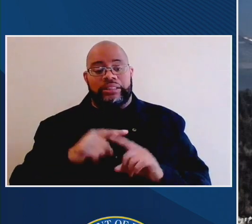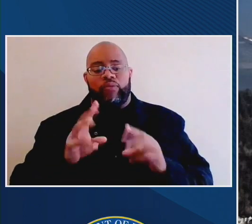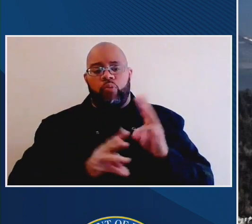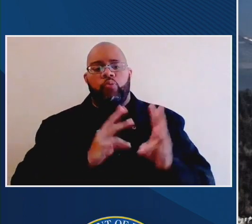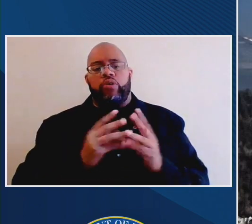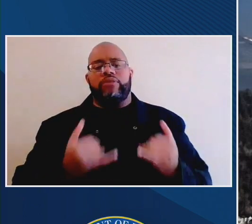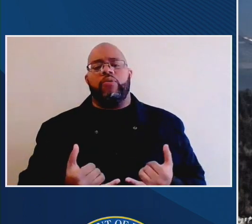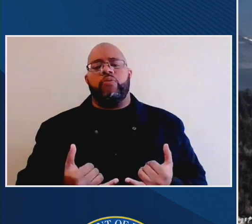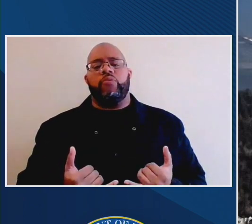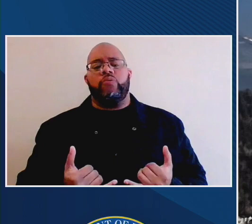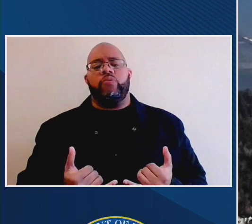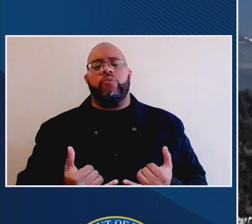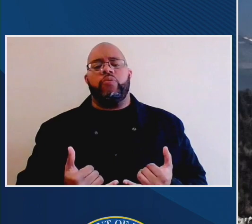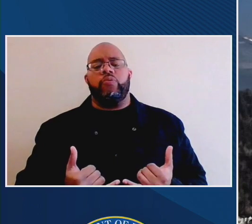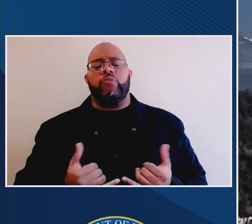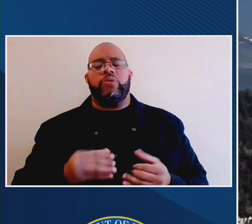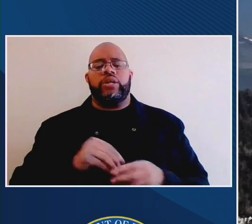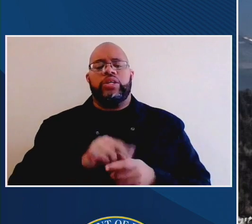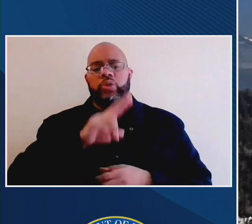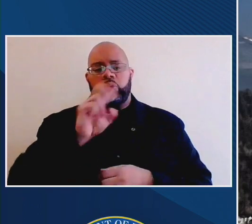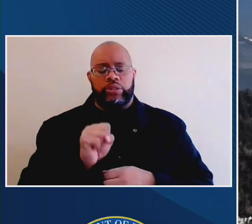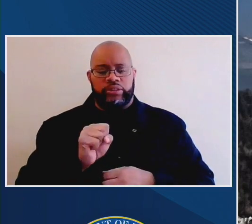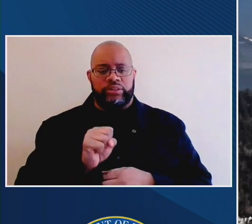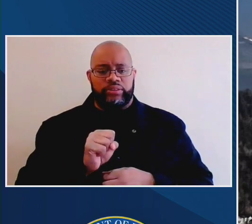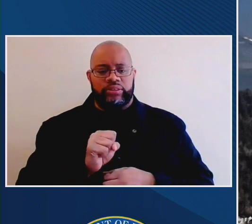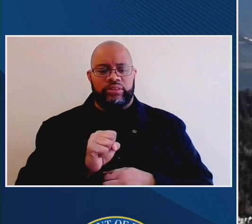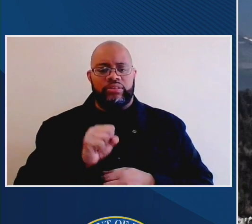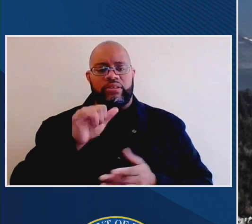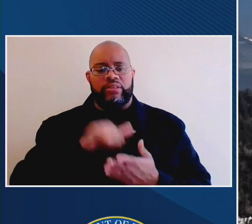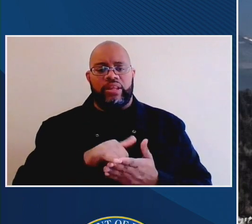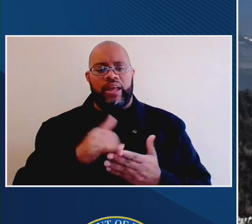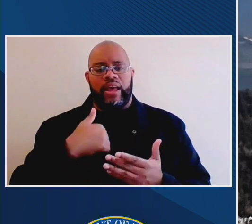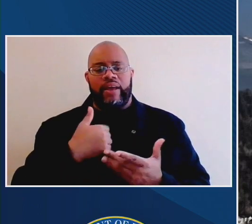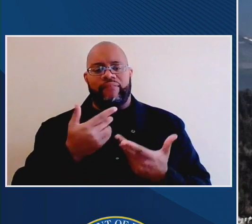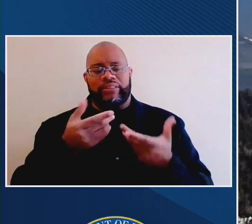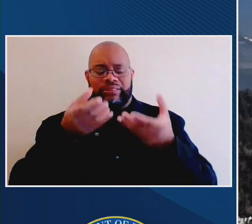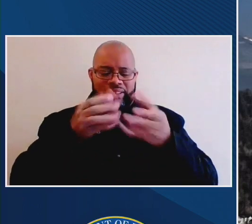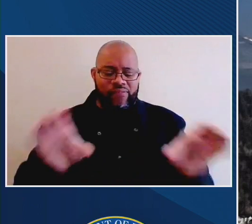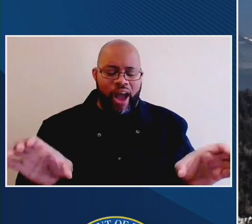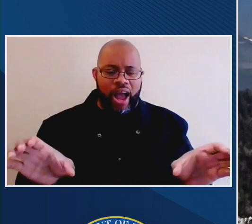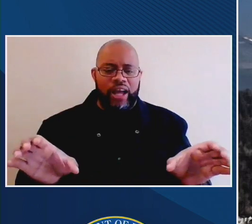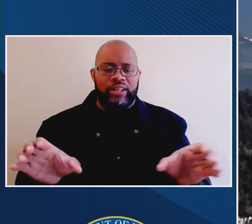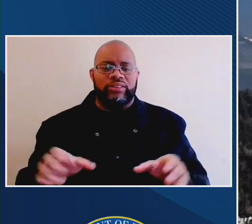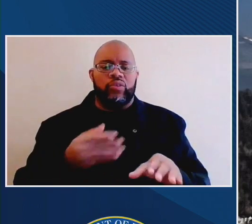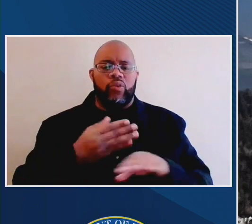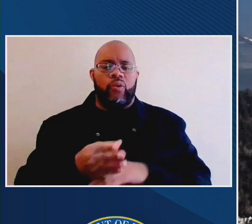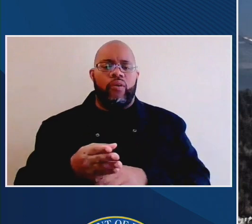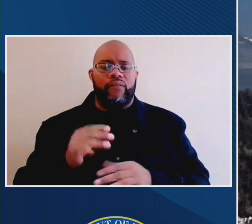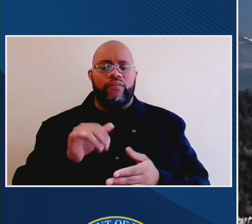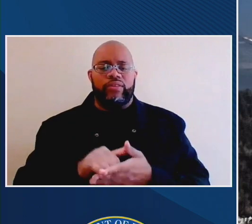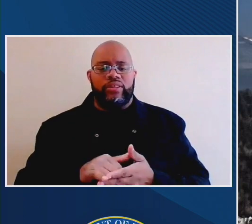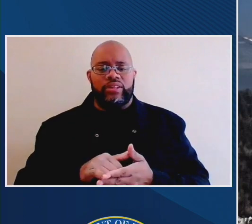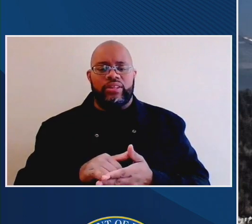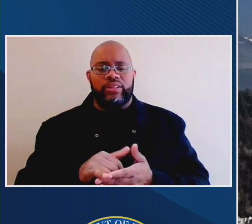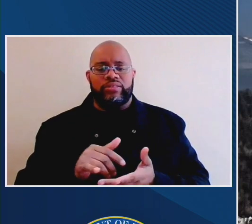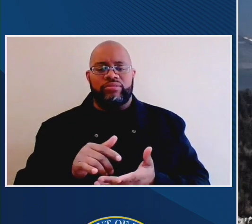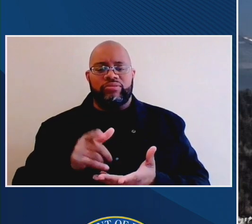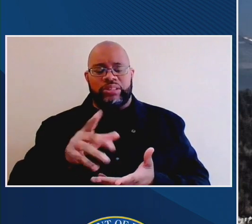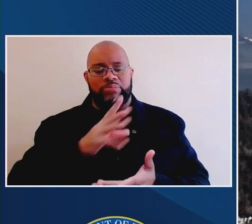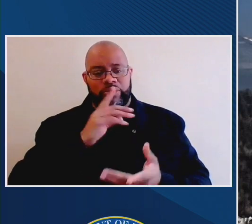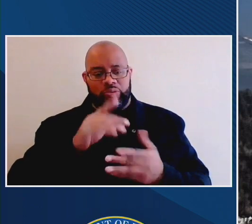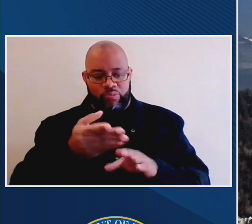I can. I mean, I can't say when Congress is going to reauthorize the Higher Education Act. It